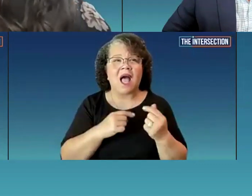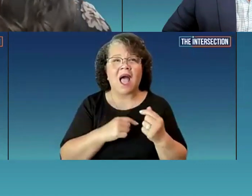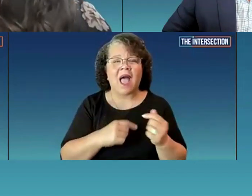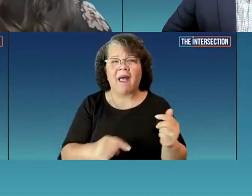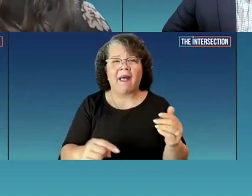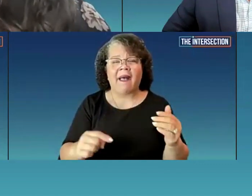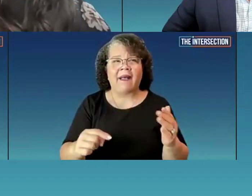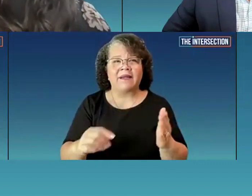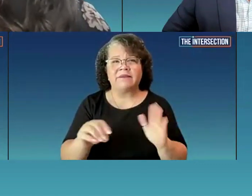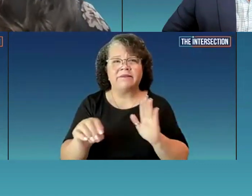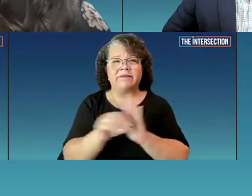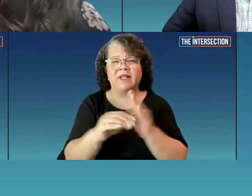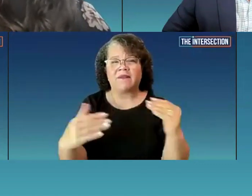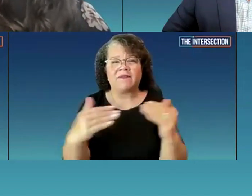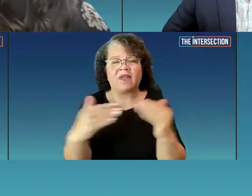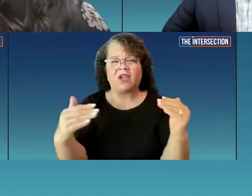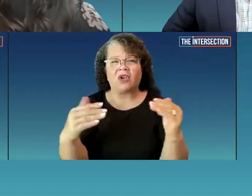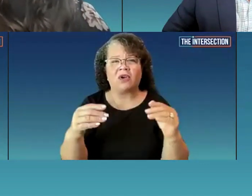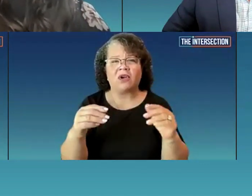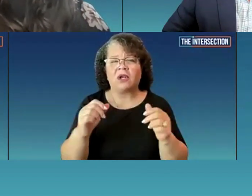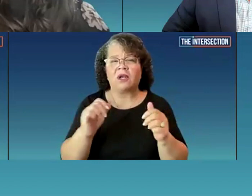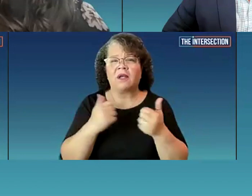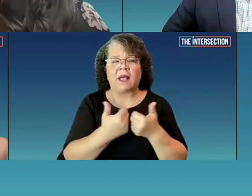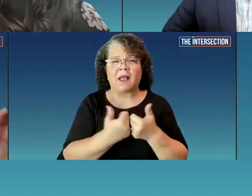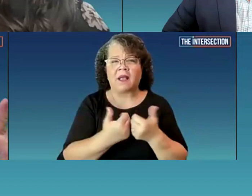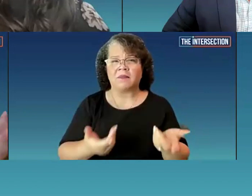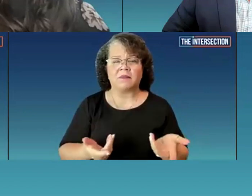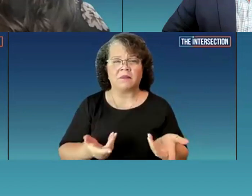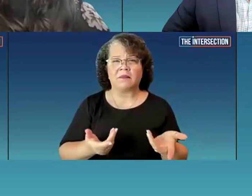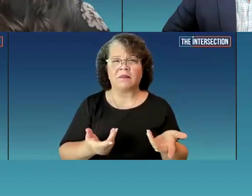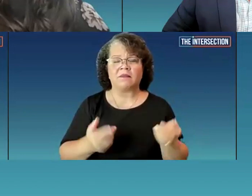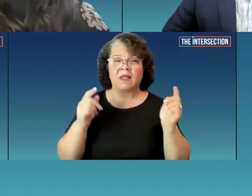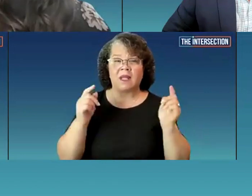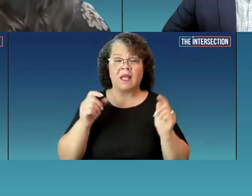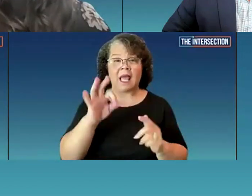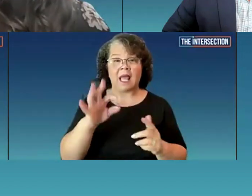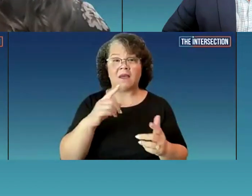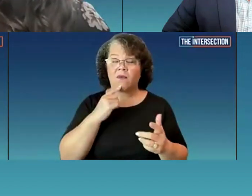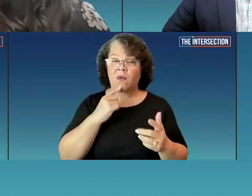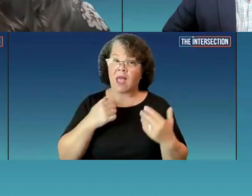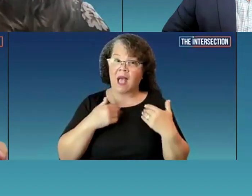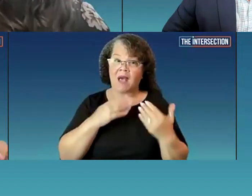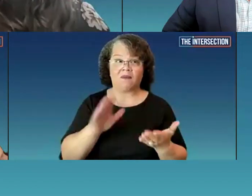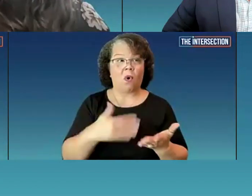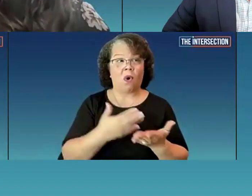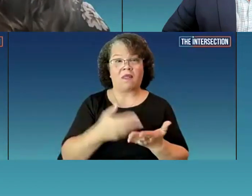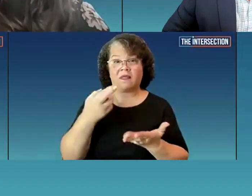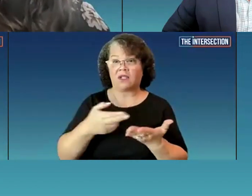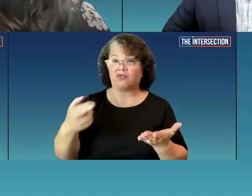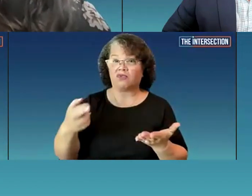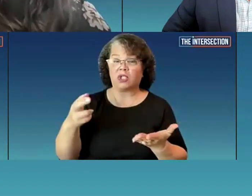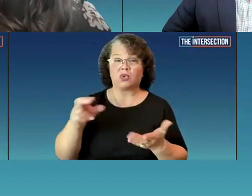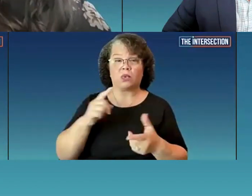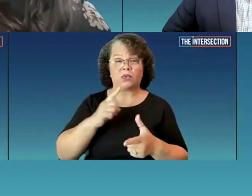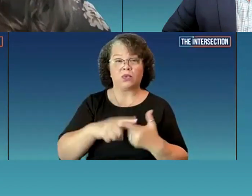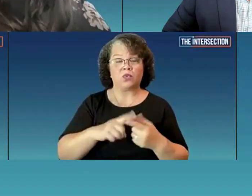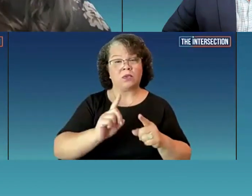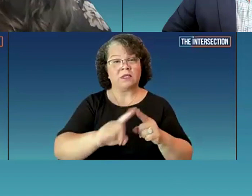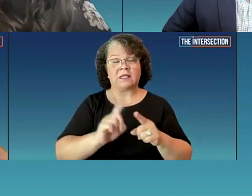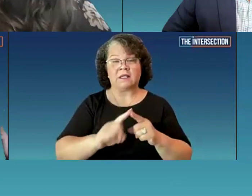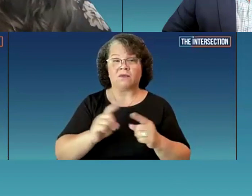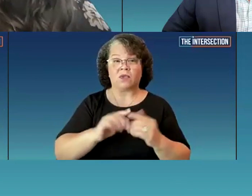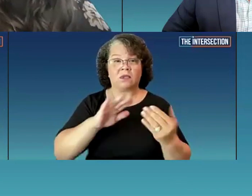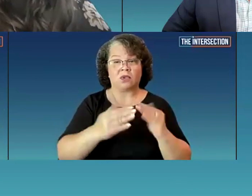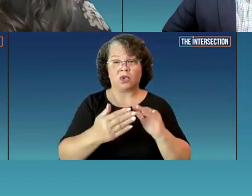people who say we're going to, if we put all these resources into different